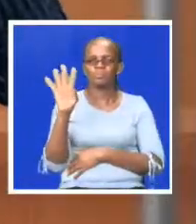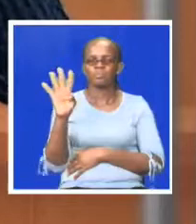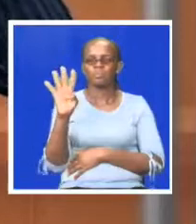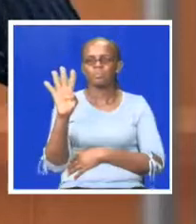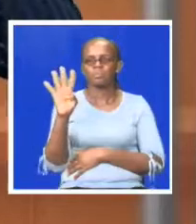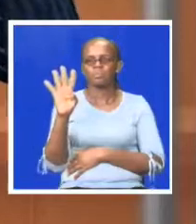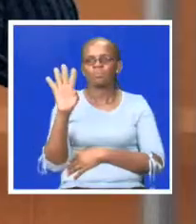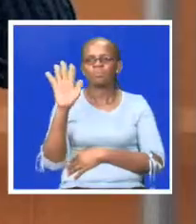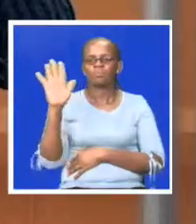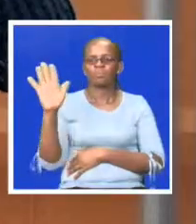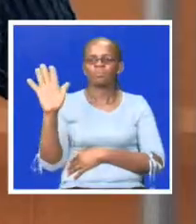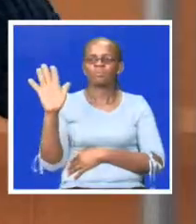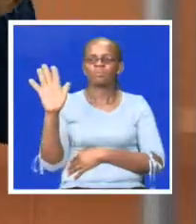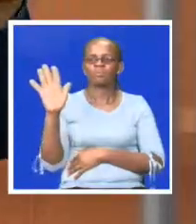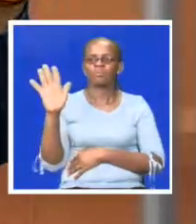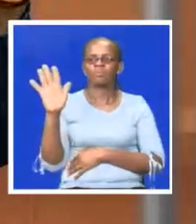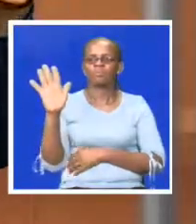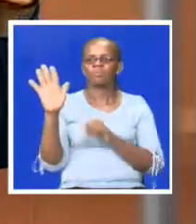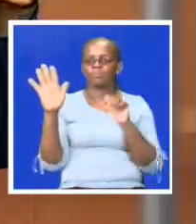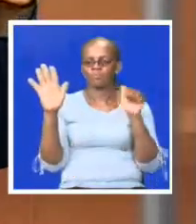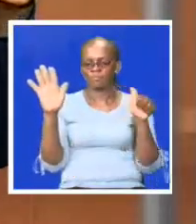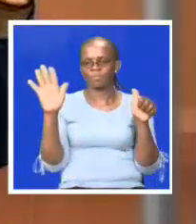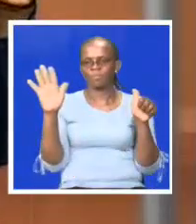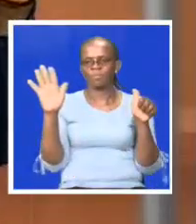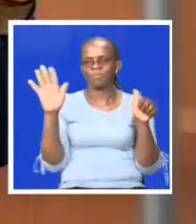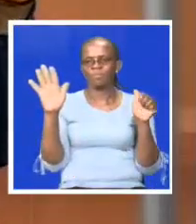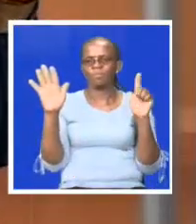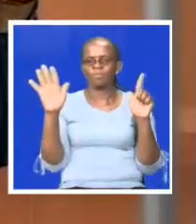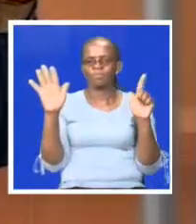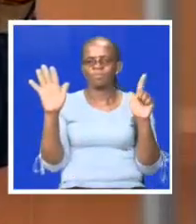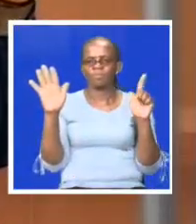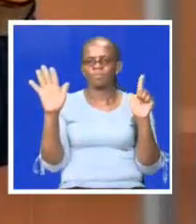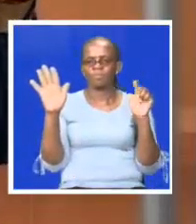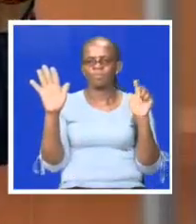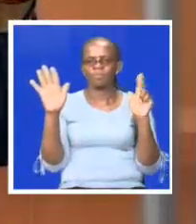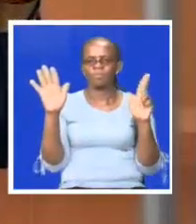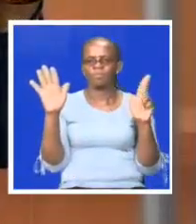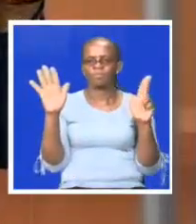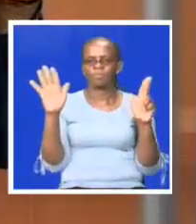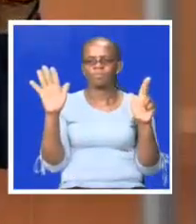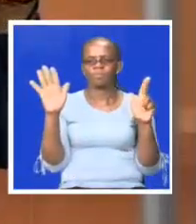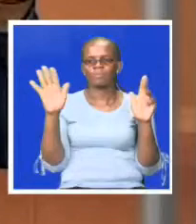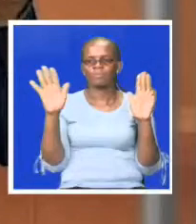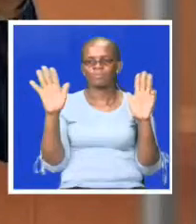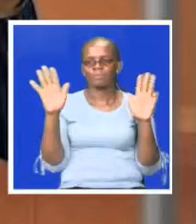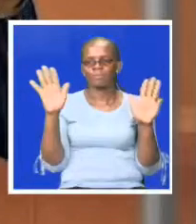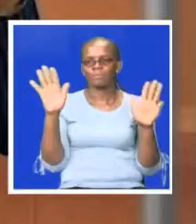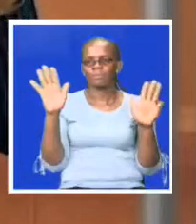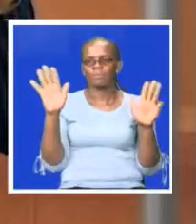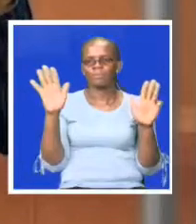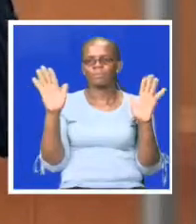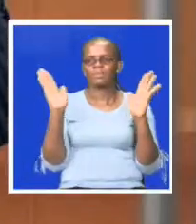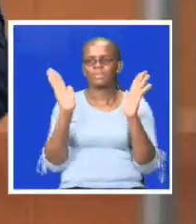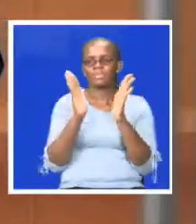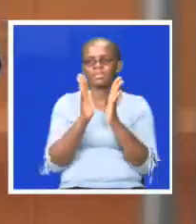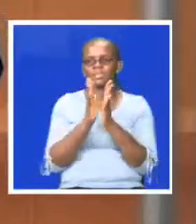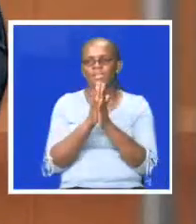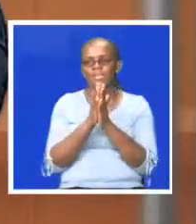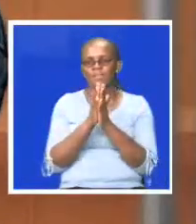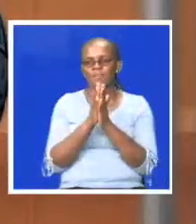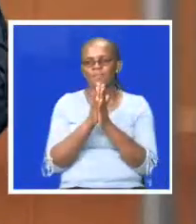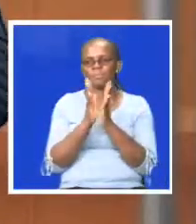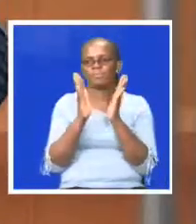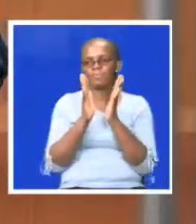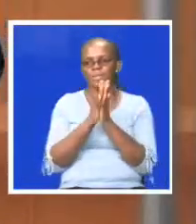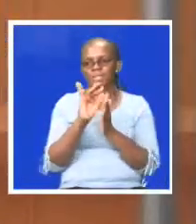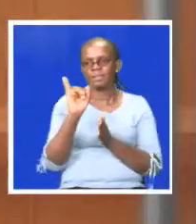4, 5, 6, 7, 8, 9,